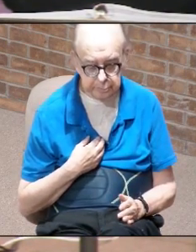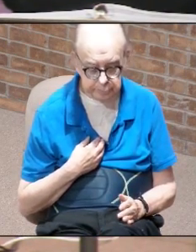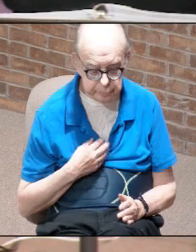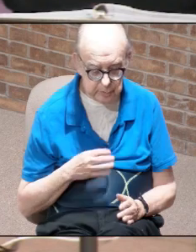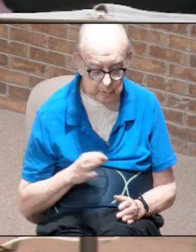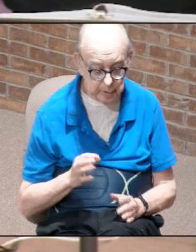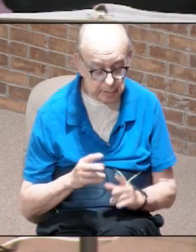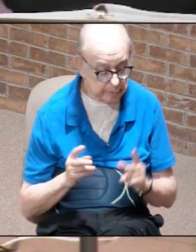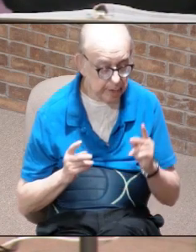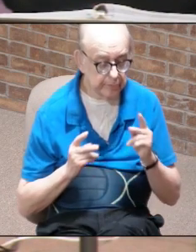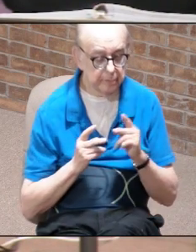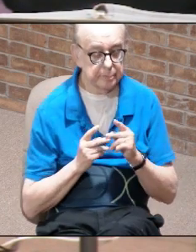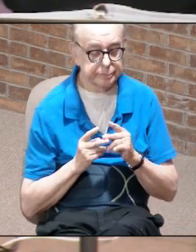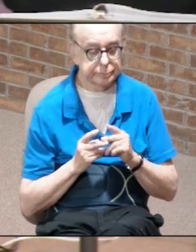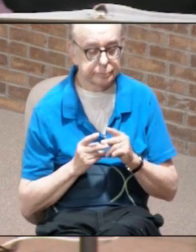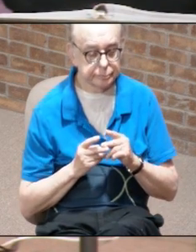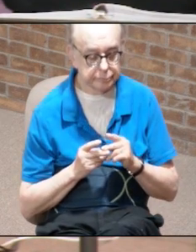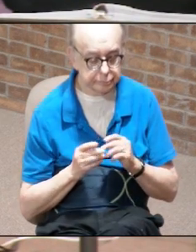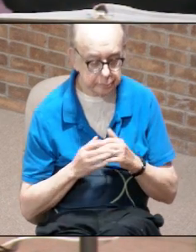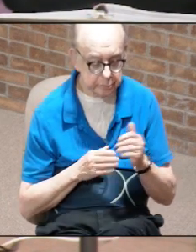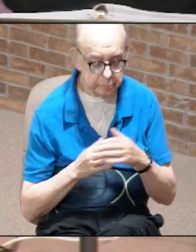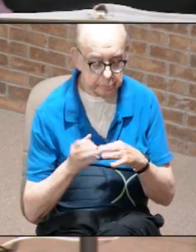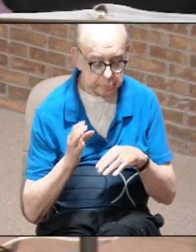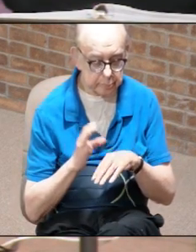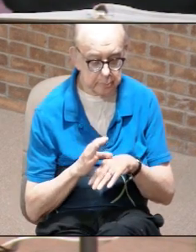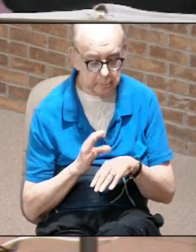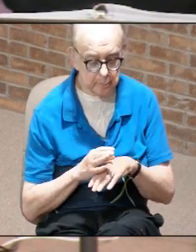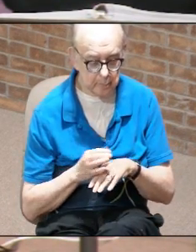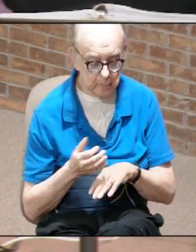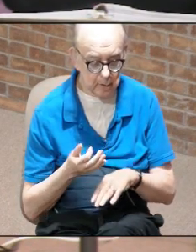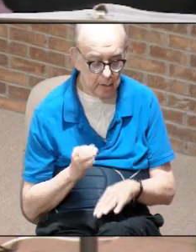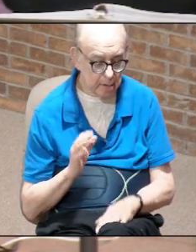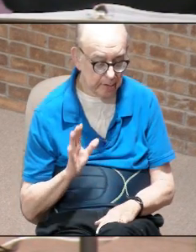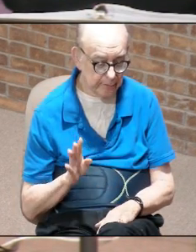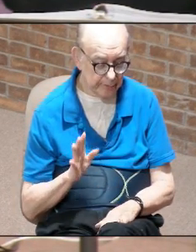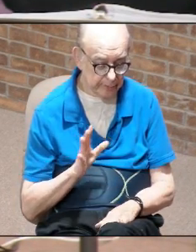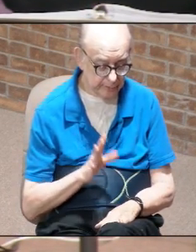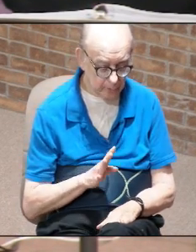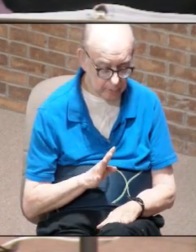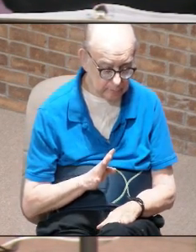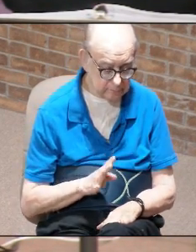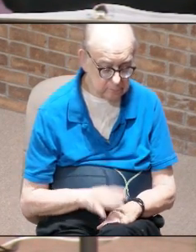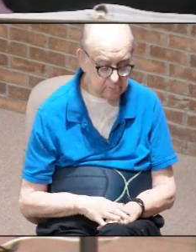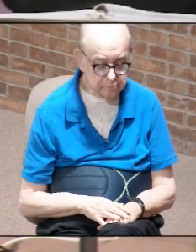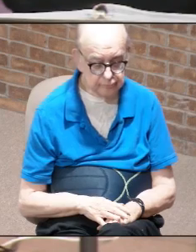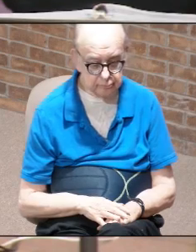out a spot and built this church in 1954.